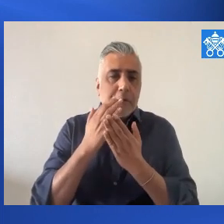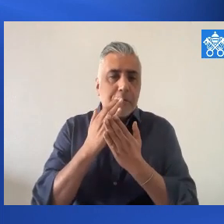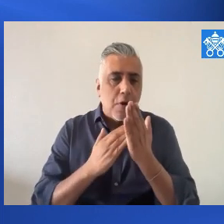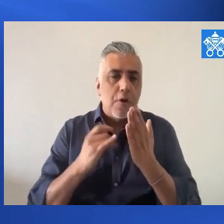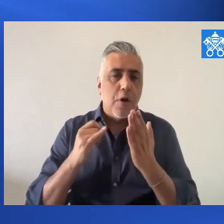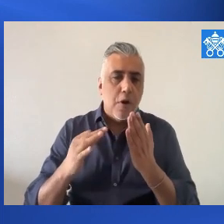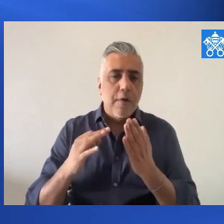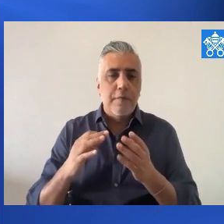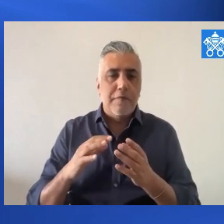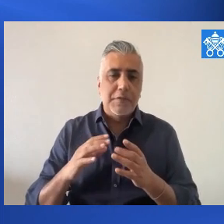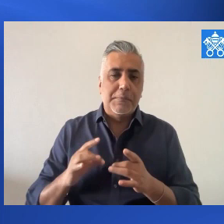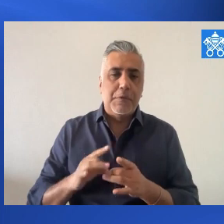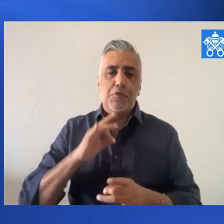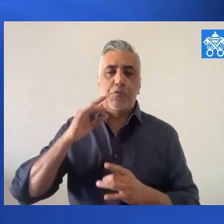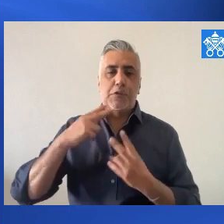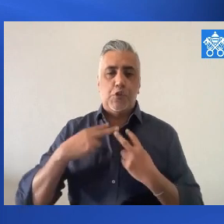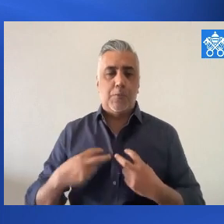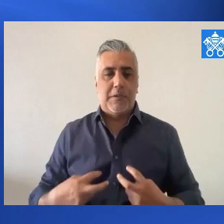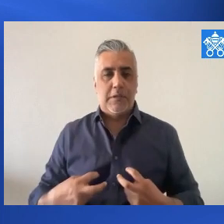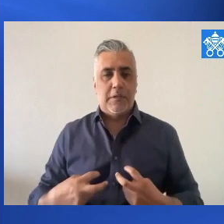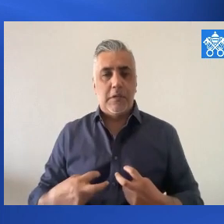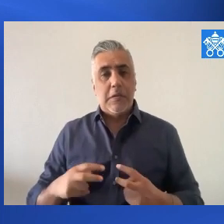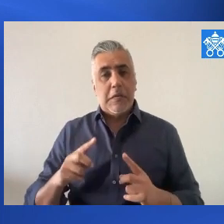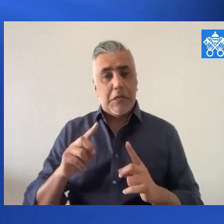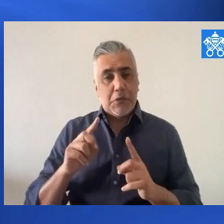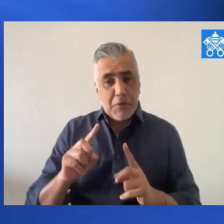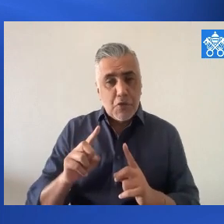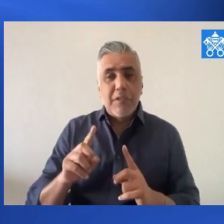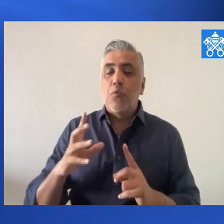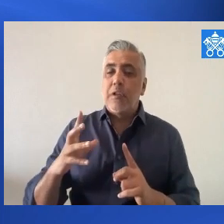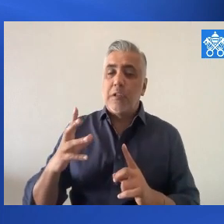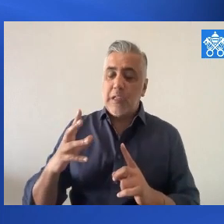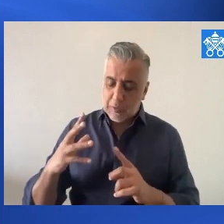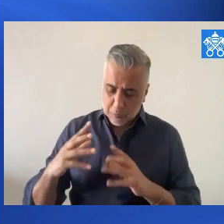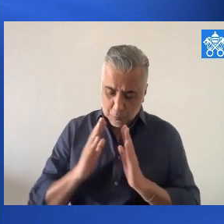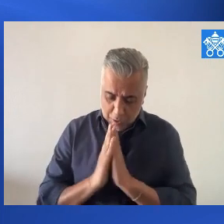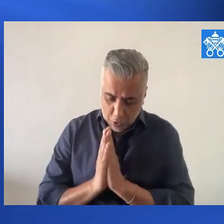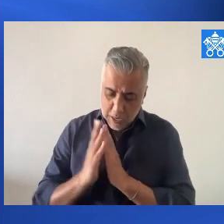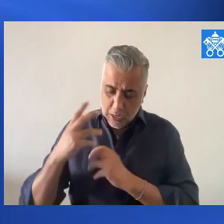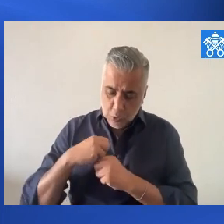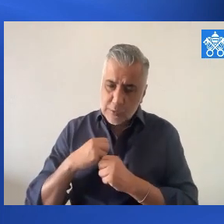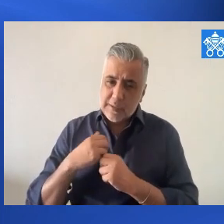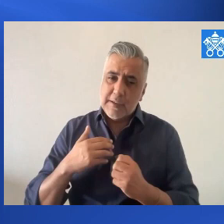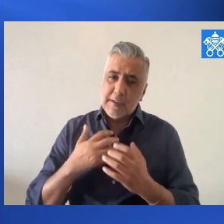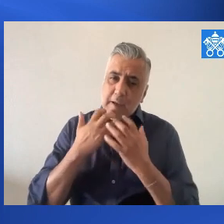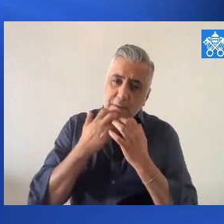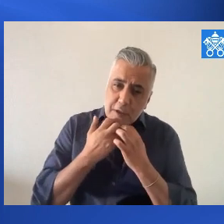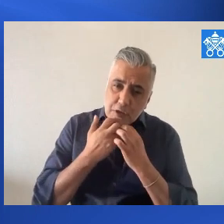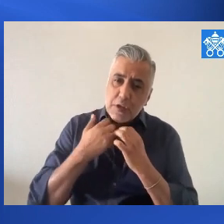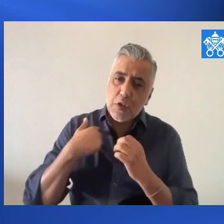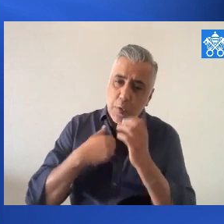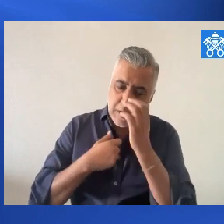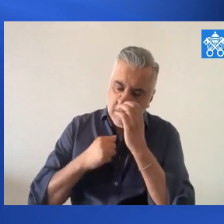Prayer is an indispensable aid for spiritual discernment, especially when it involves the